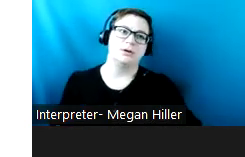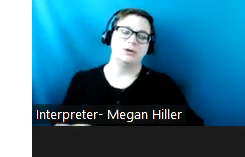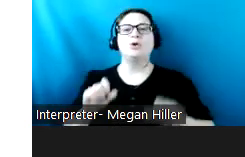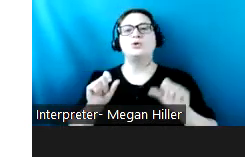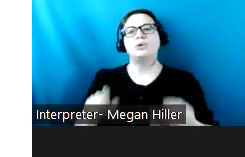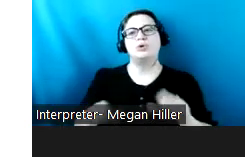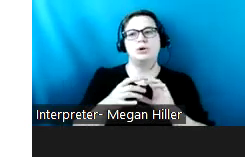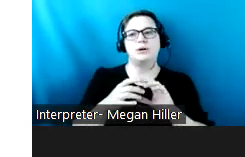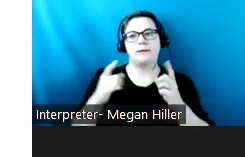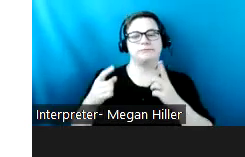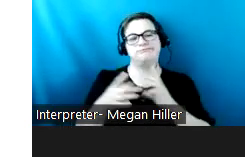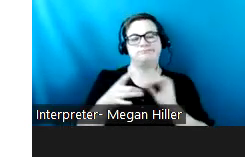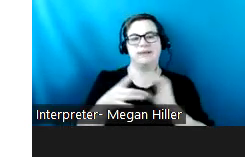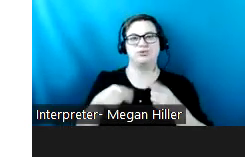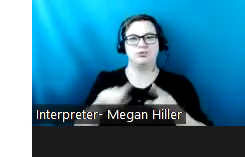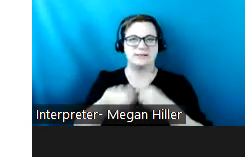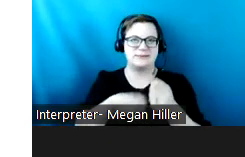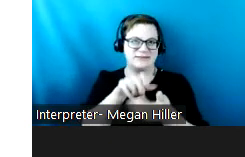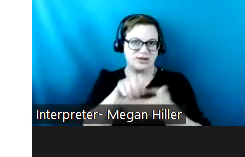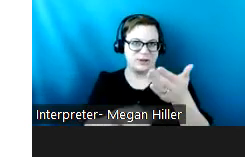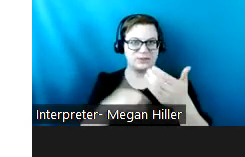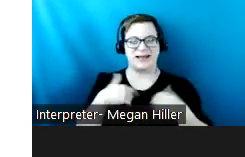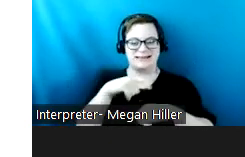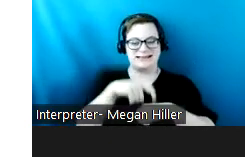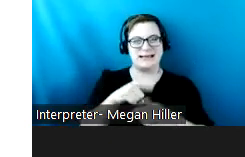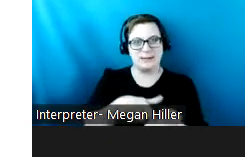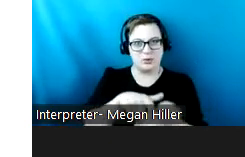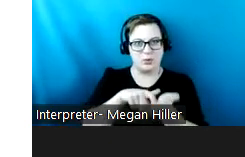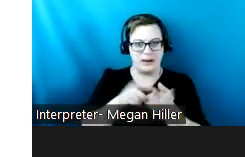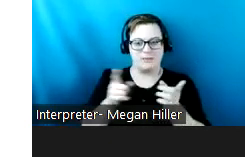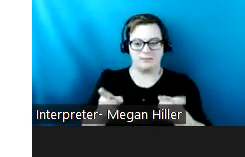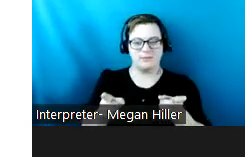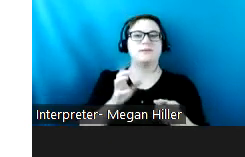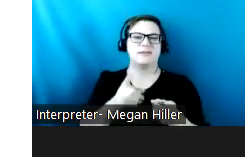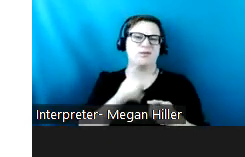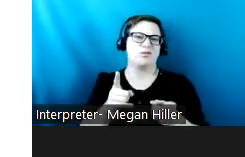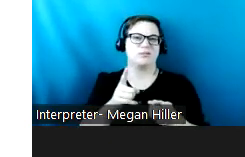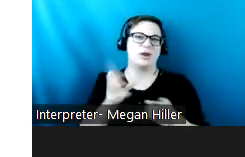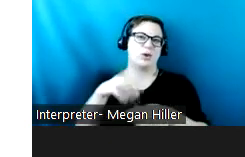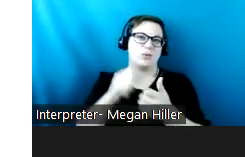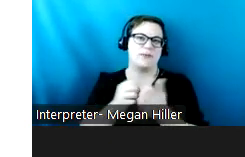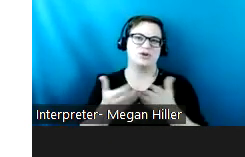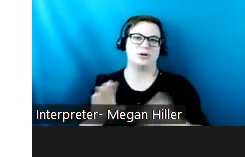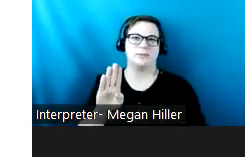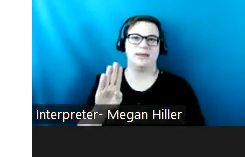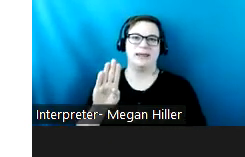some additional certain timeframes and or other requirements that aren't in this general BHE